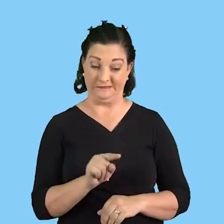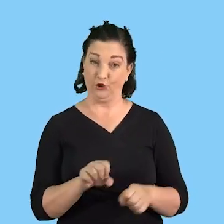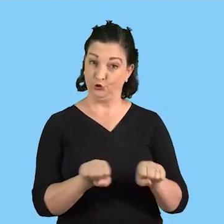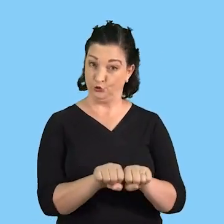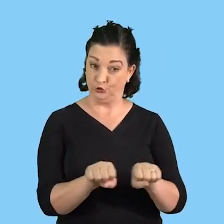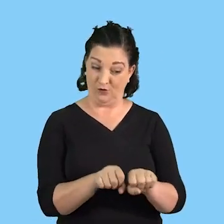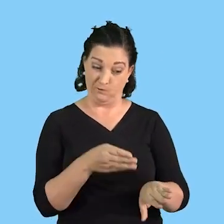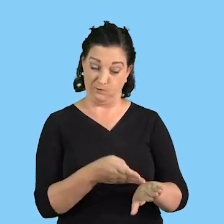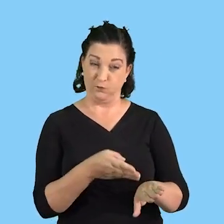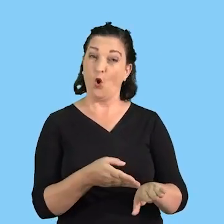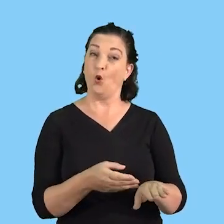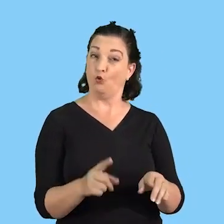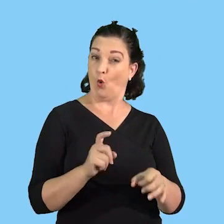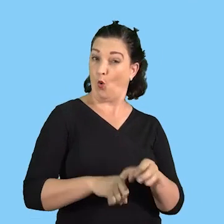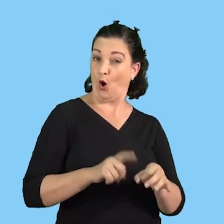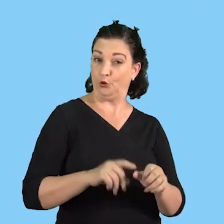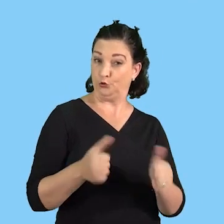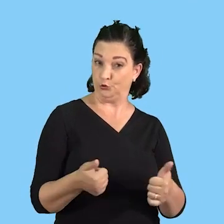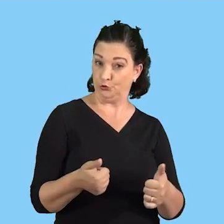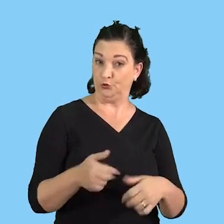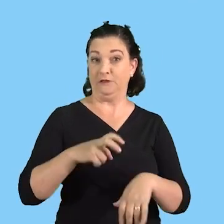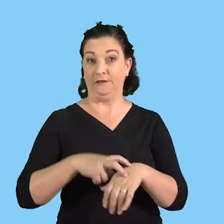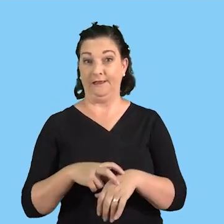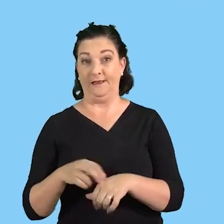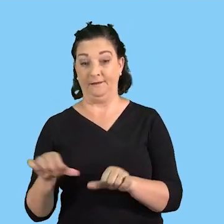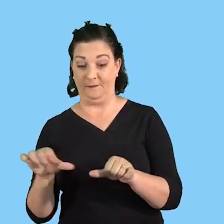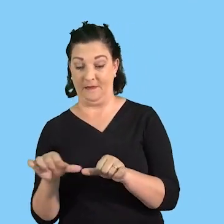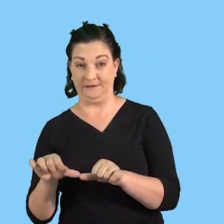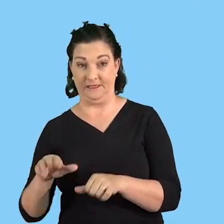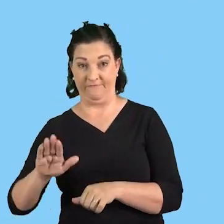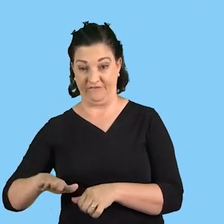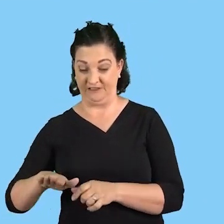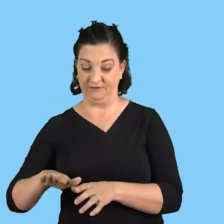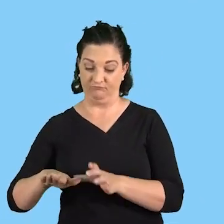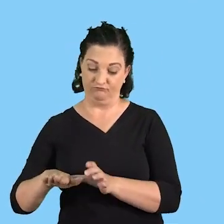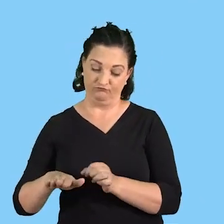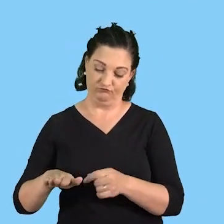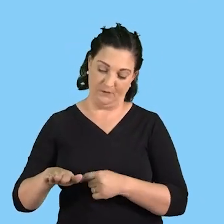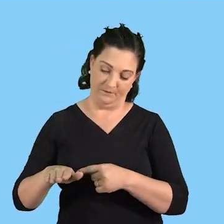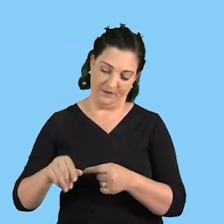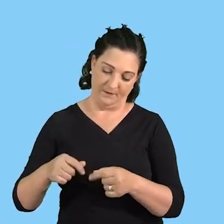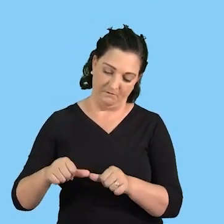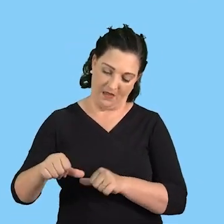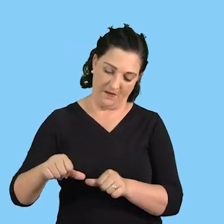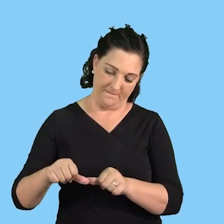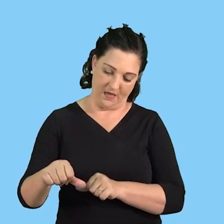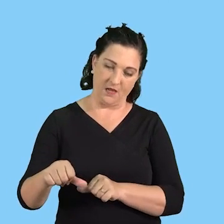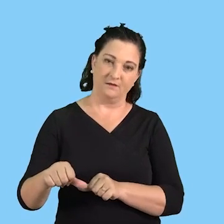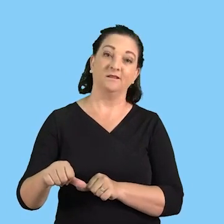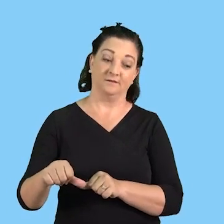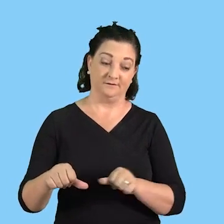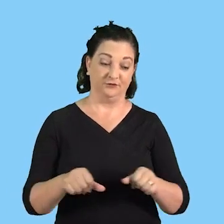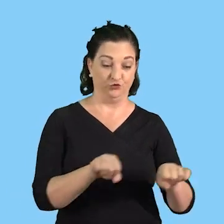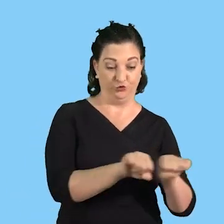to be of quality, we want it to massage our feet when we are walking. So once that product is being